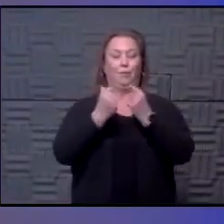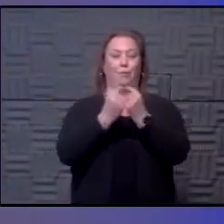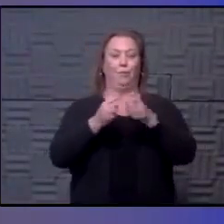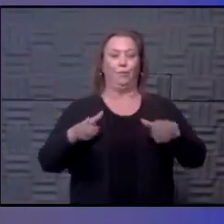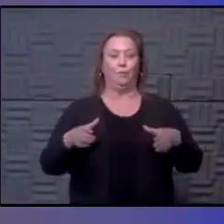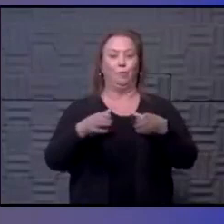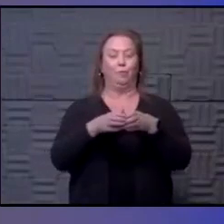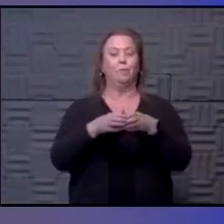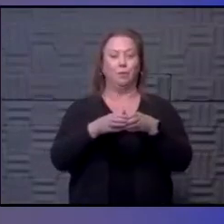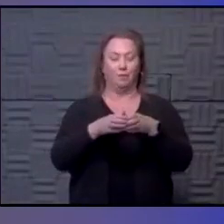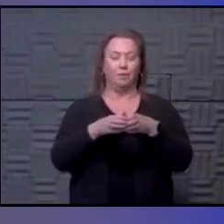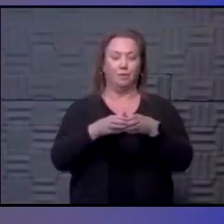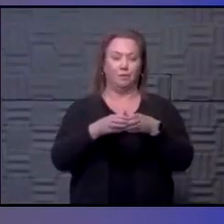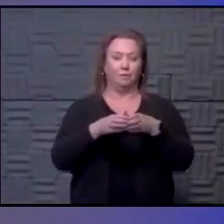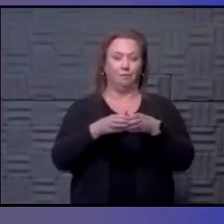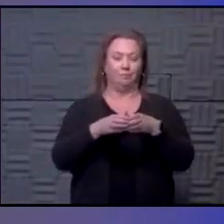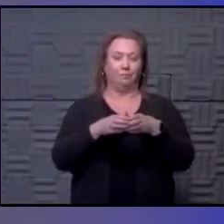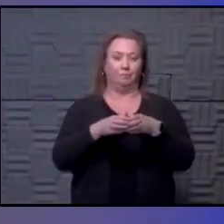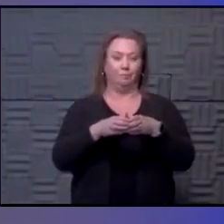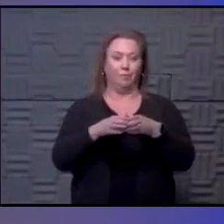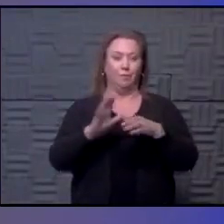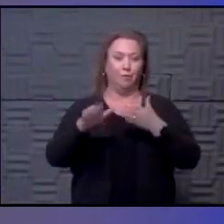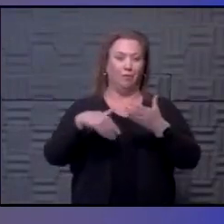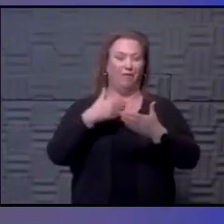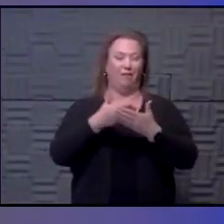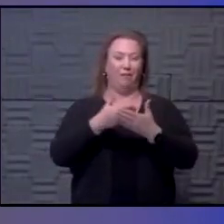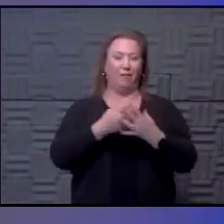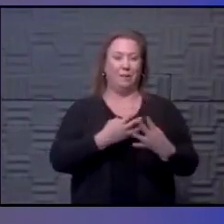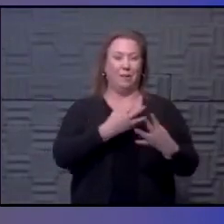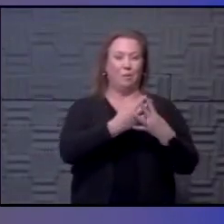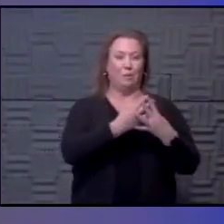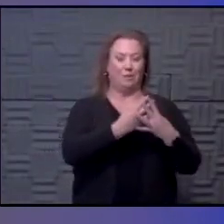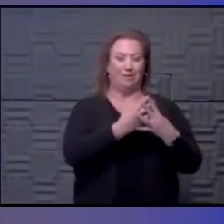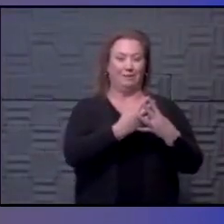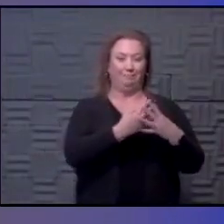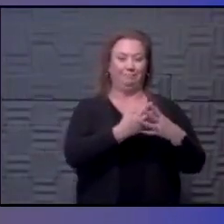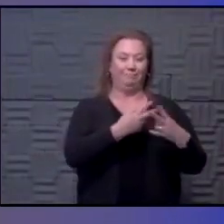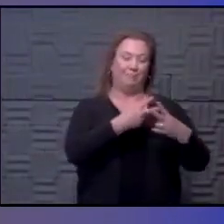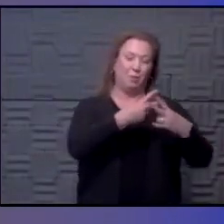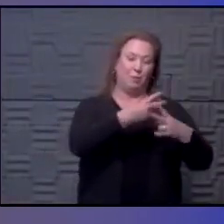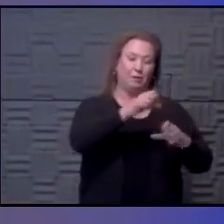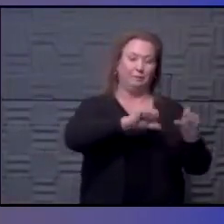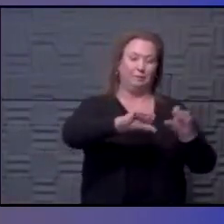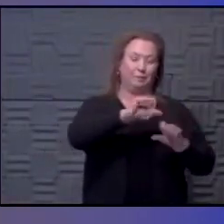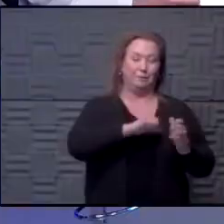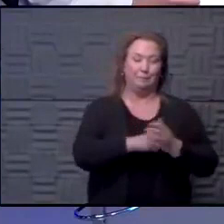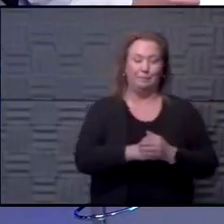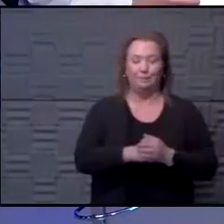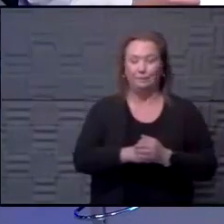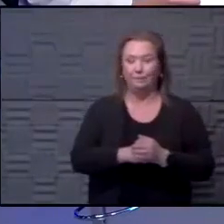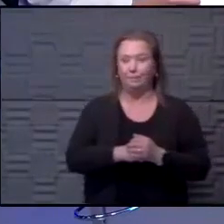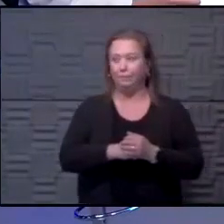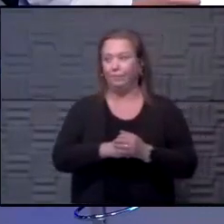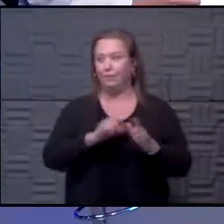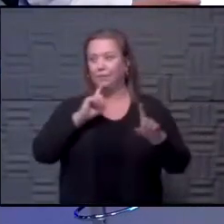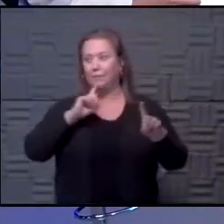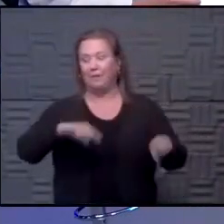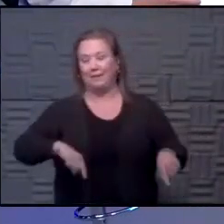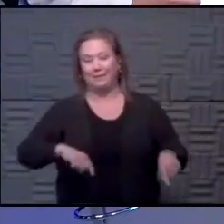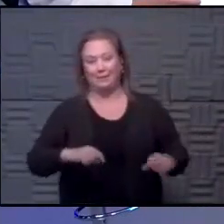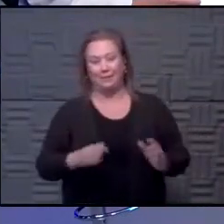that close contact definition, then they're going to be quarantined. So it's just something to take into consideration. So here's my answer to this